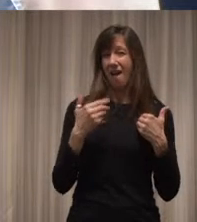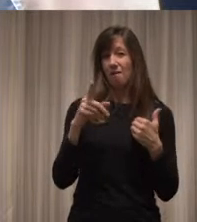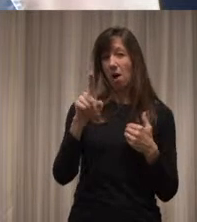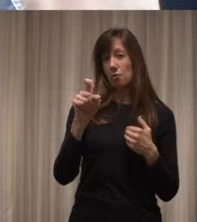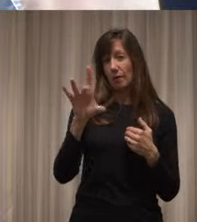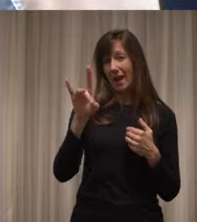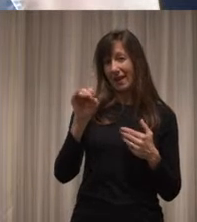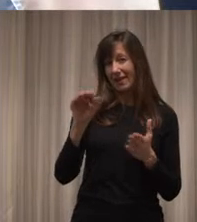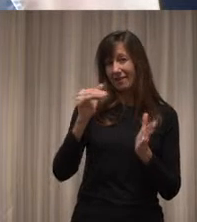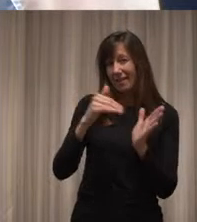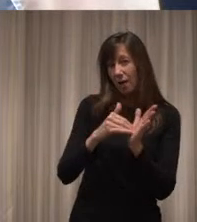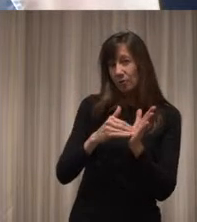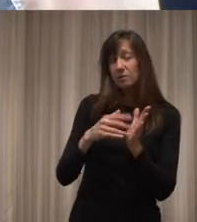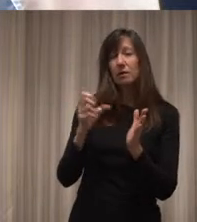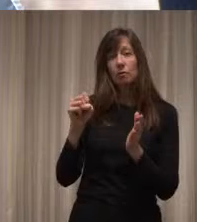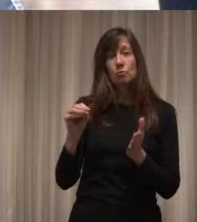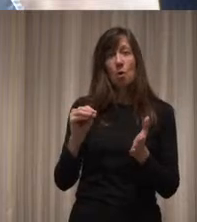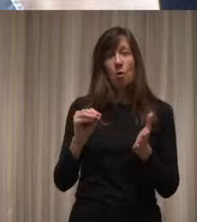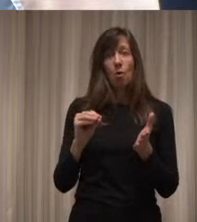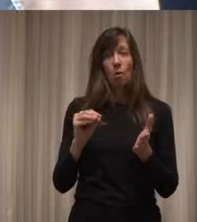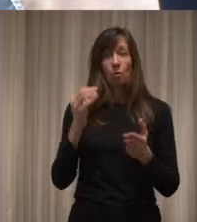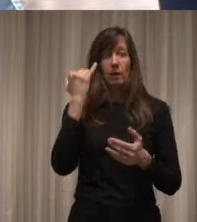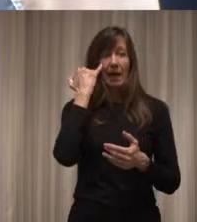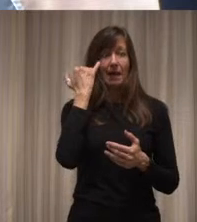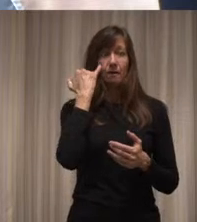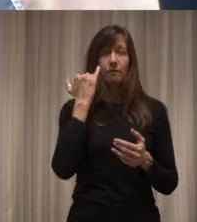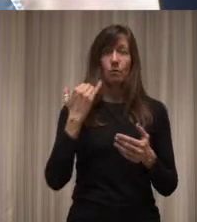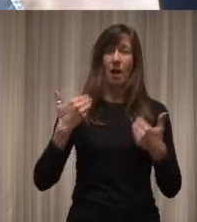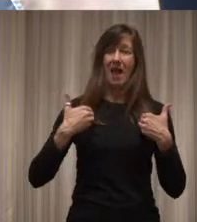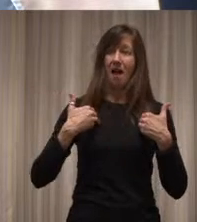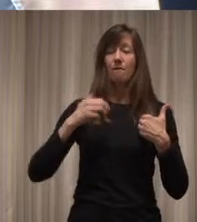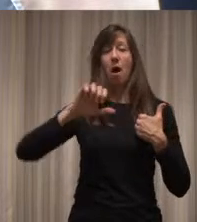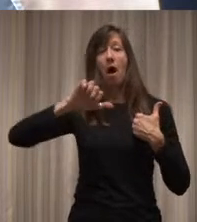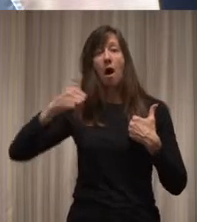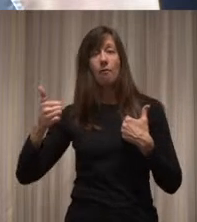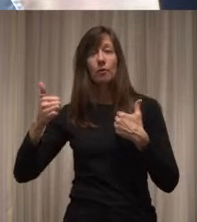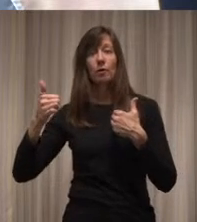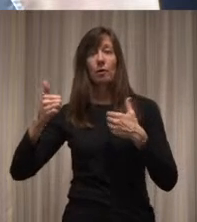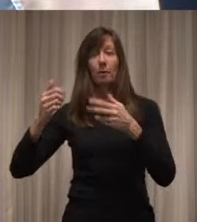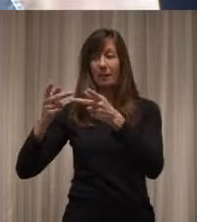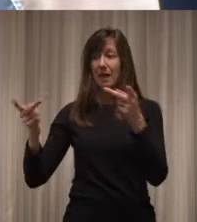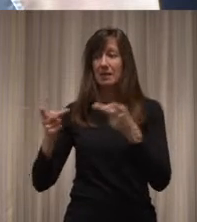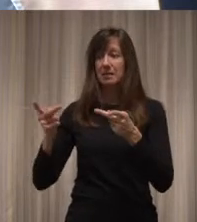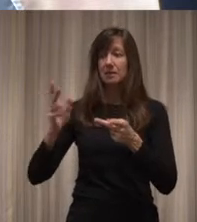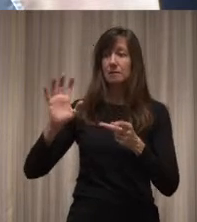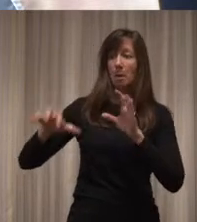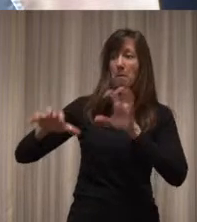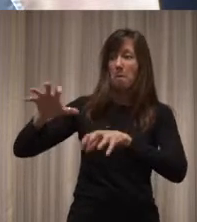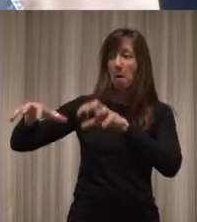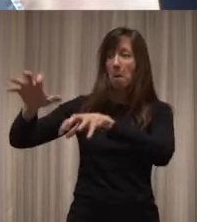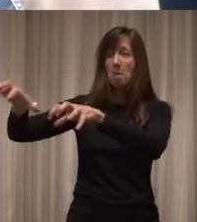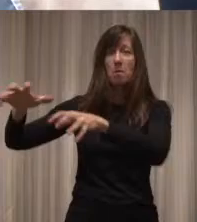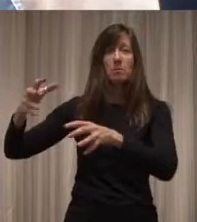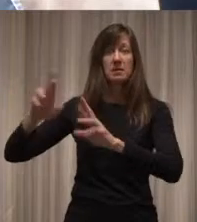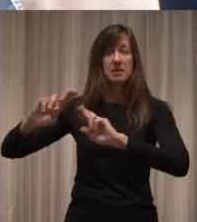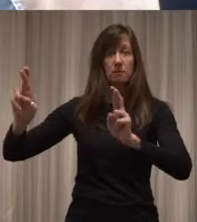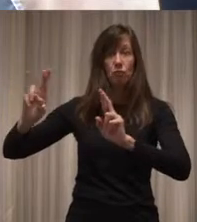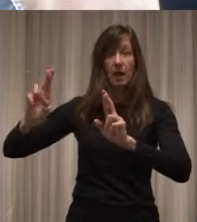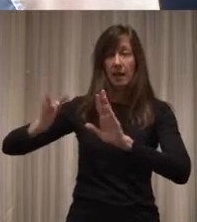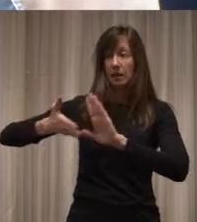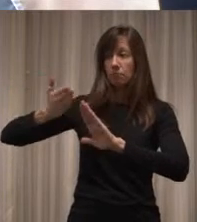that puts us in a very good position to rapidly and safely and equitably get this out to